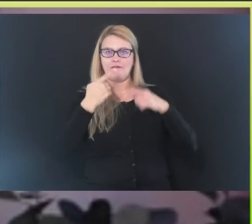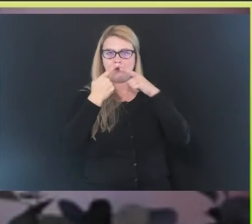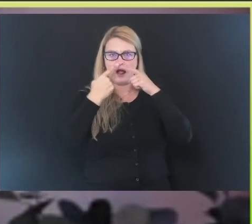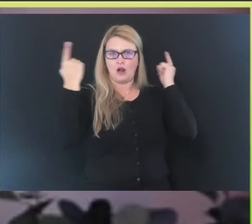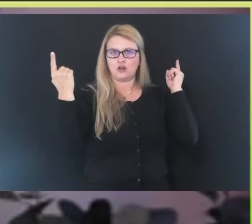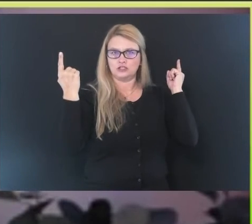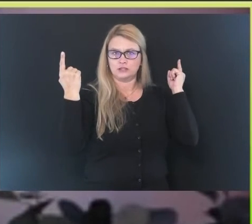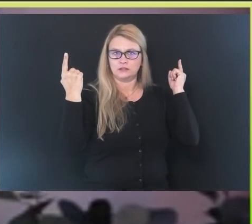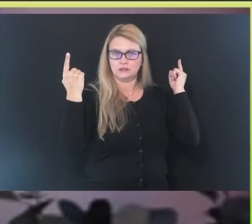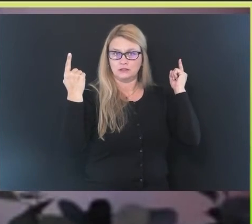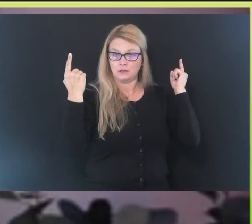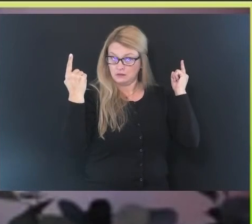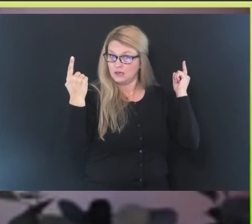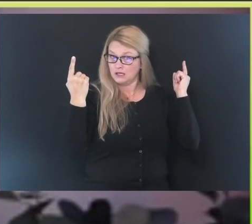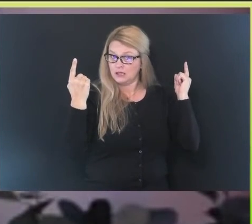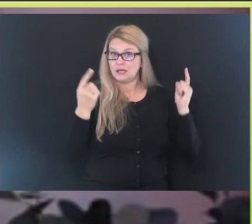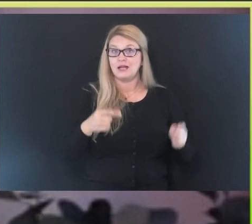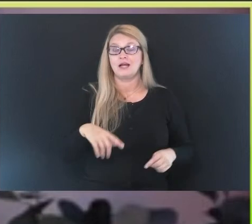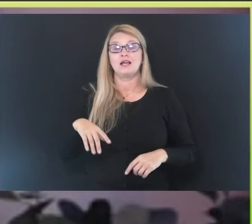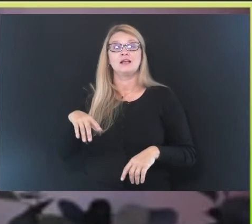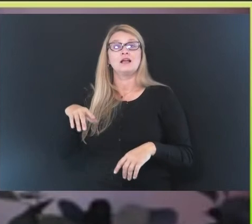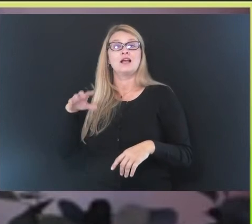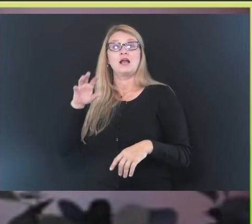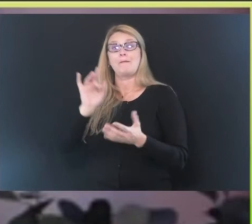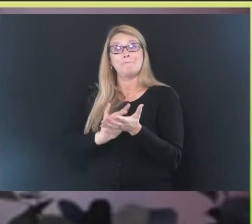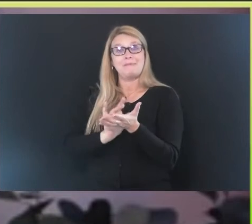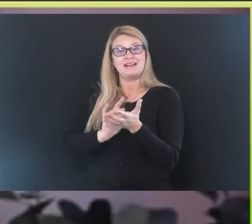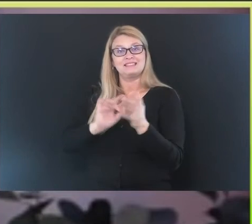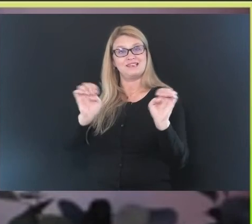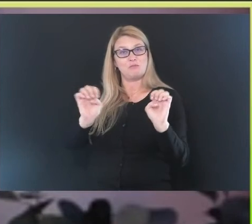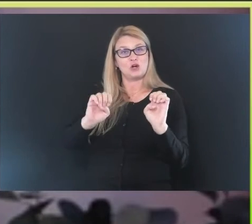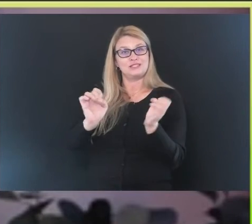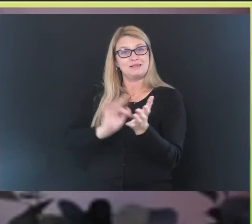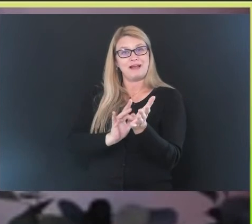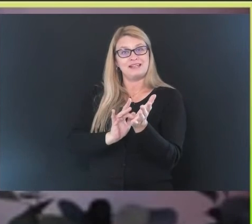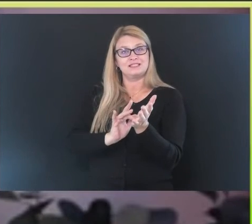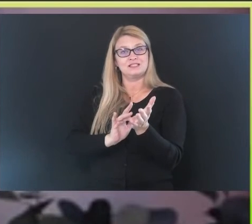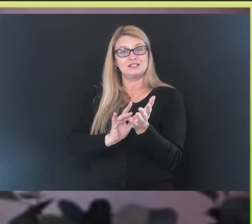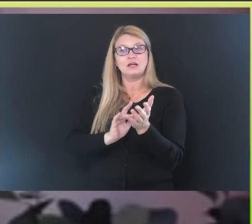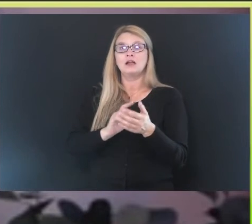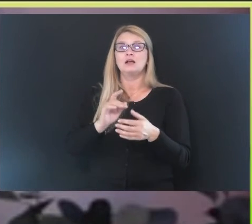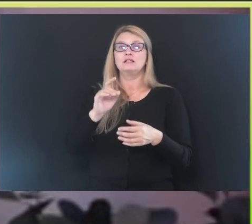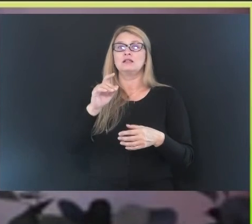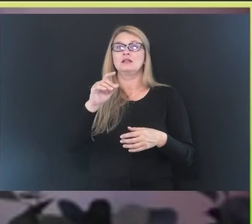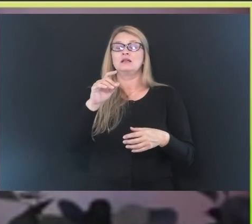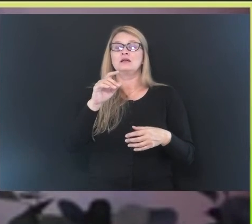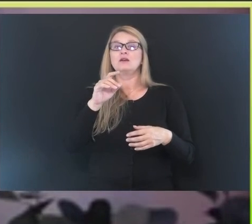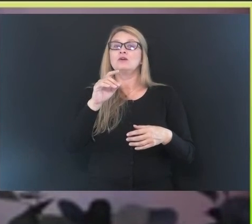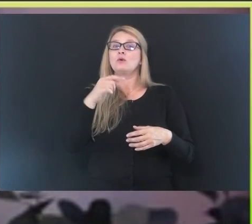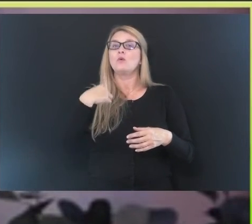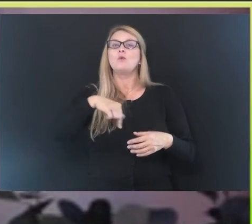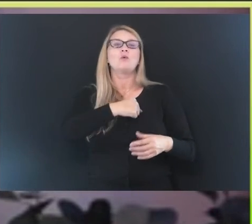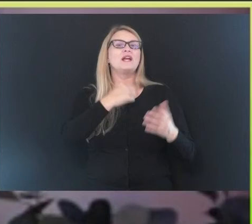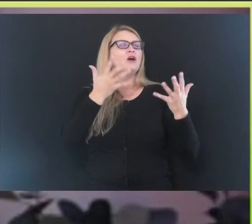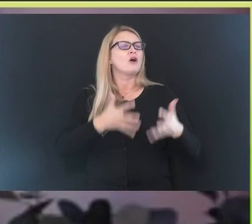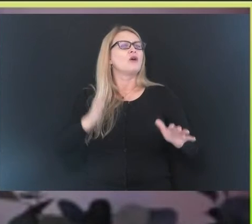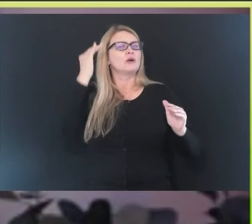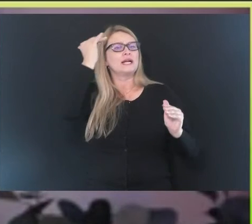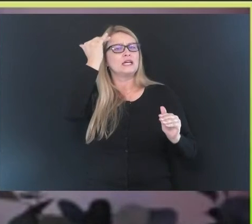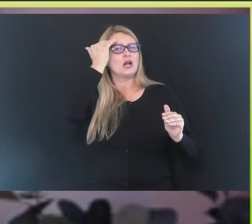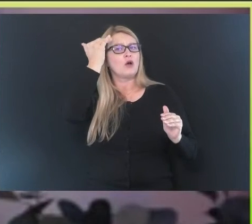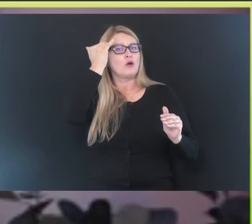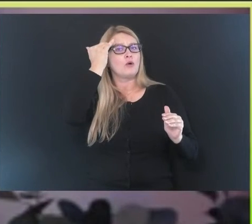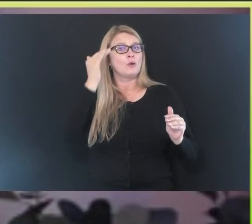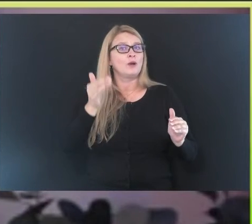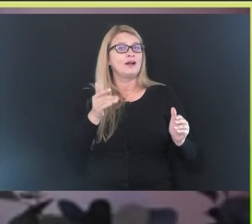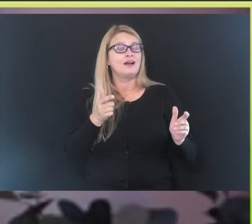site. Through event medicine, through emergency medicine, through pre-hospital medicine, we know that the